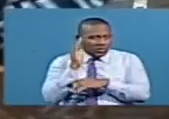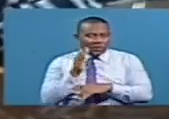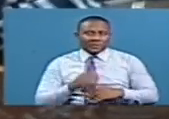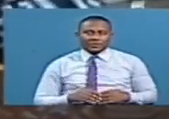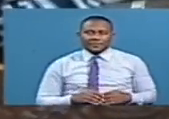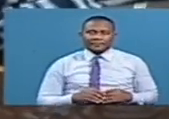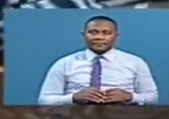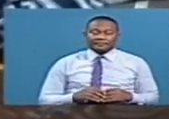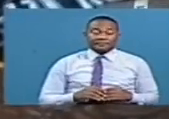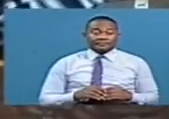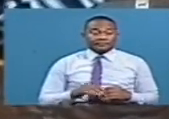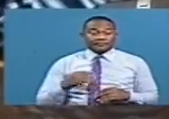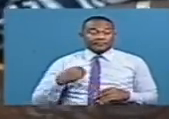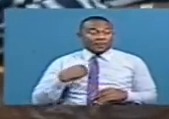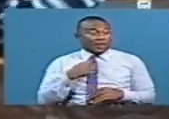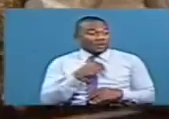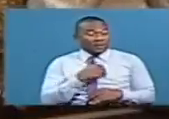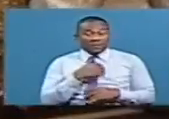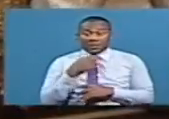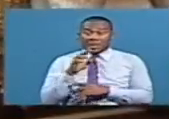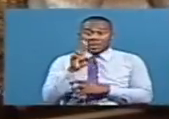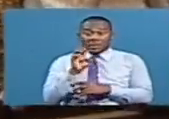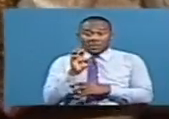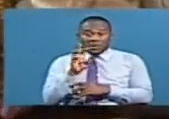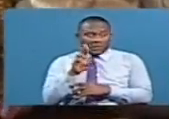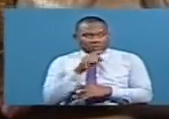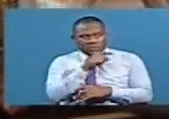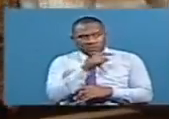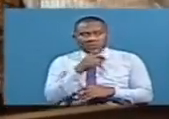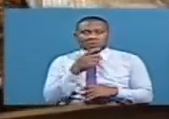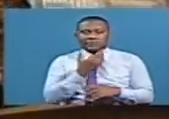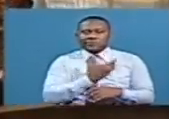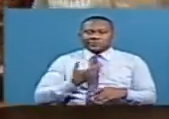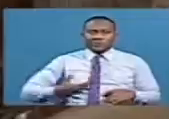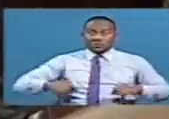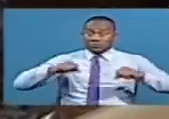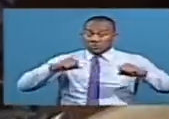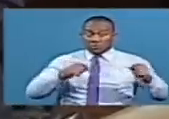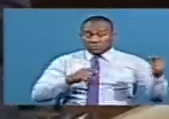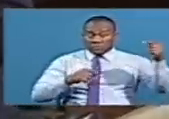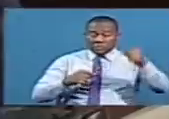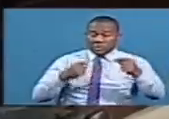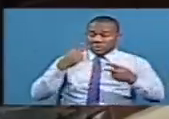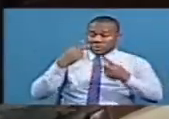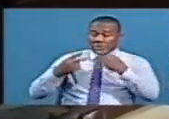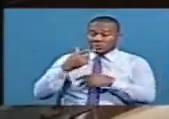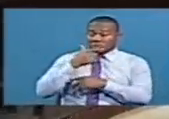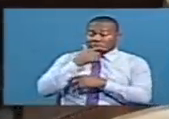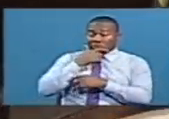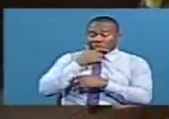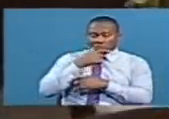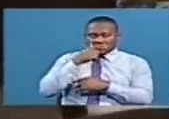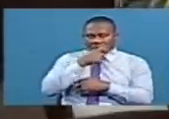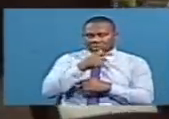The visit by members of the Upper East Regional House of Chiefs was to discuss some issues that will help develop the region. Issues